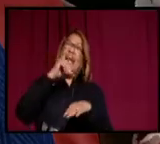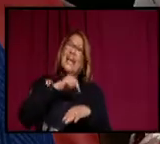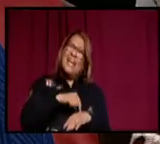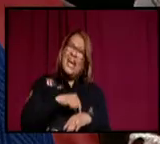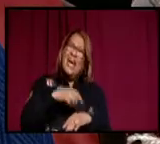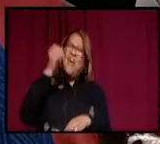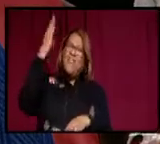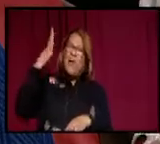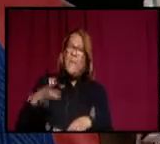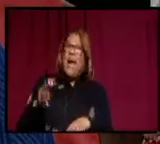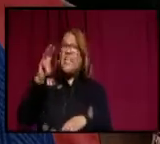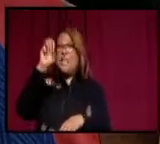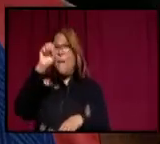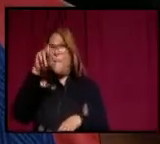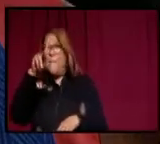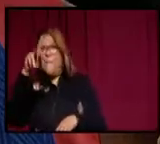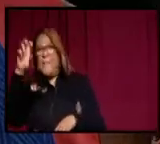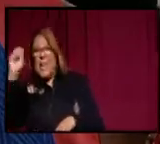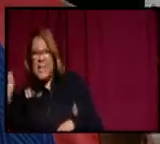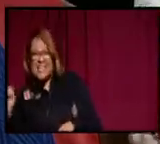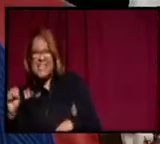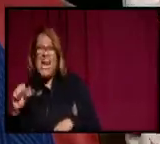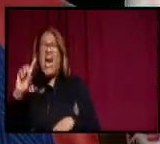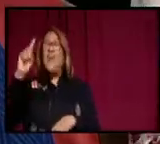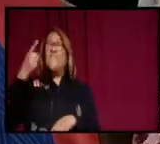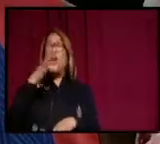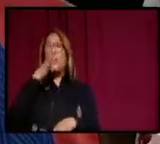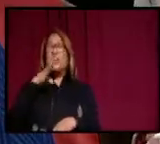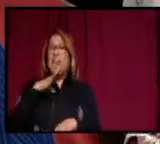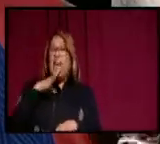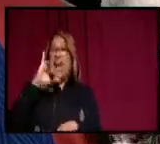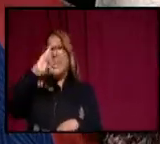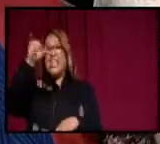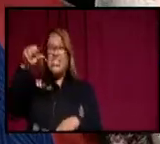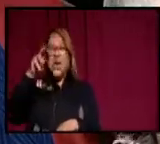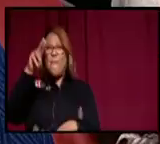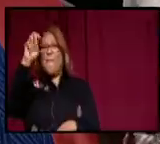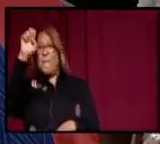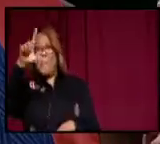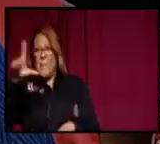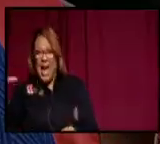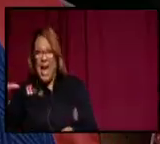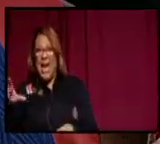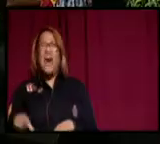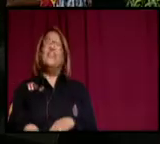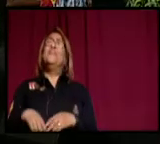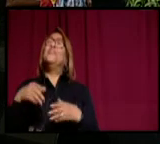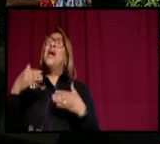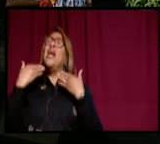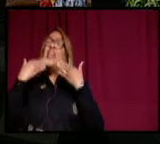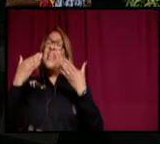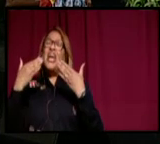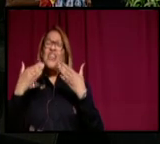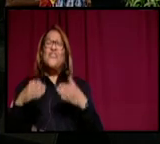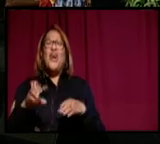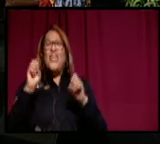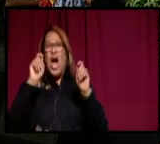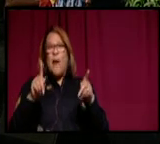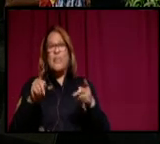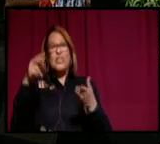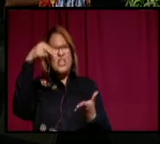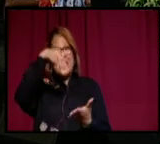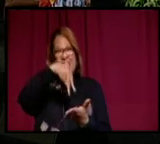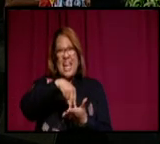and First Lady Jamel Meeks as well. We send our love to her, and we thank God for this opportunity to stand in the gap and to